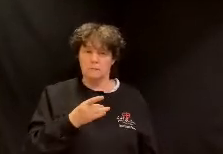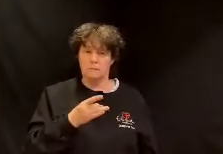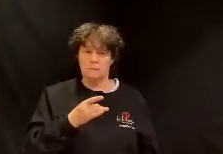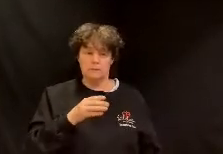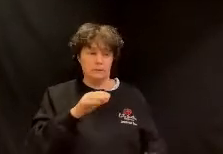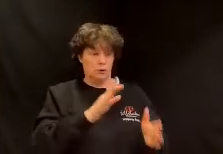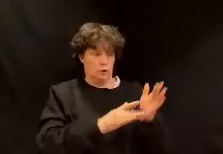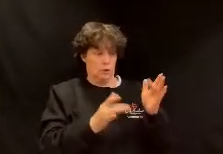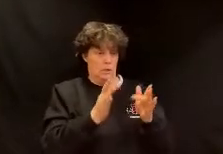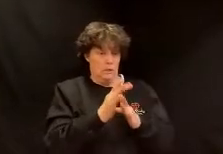4,